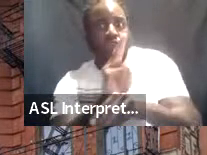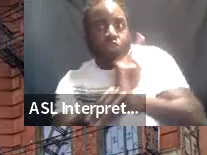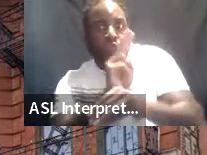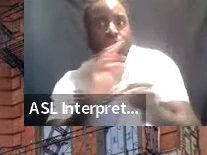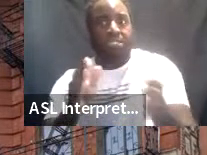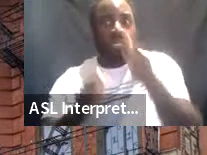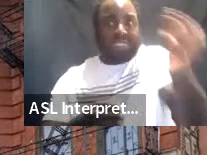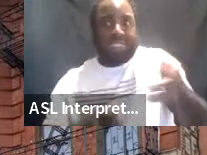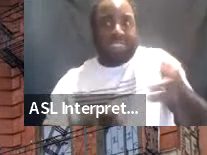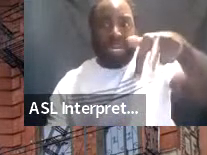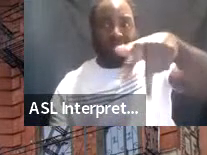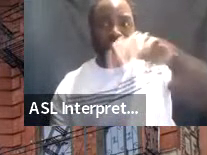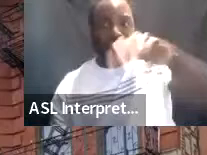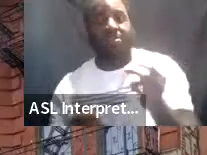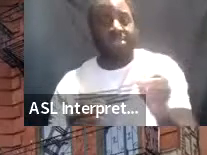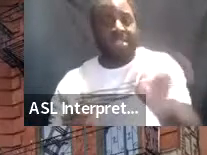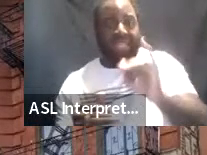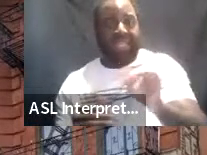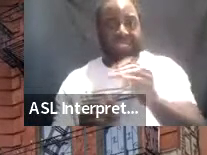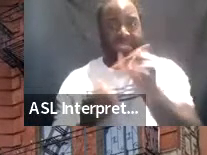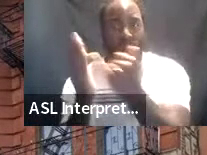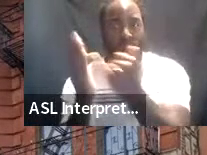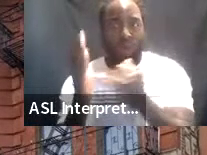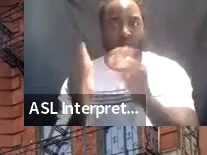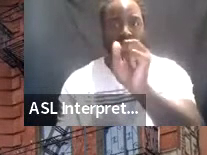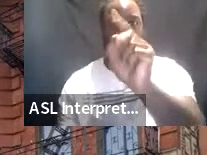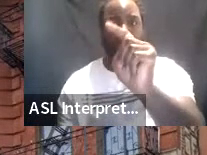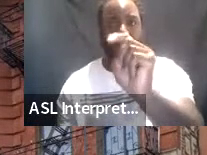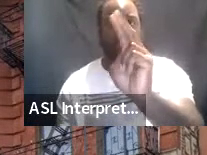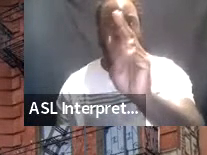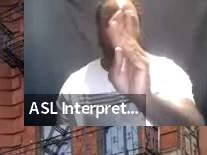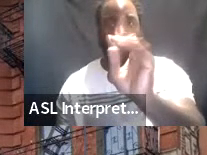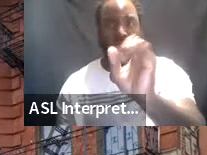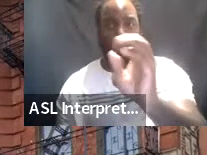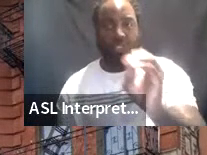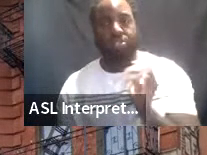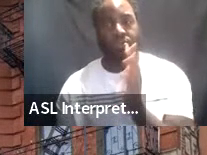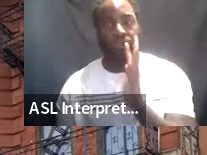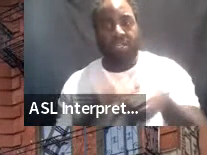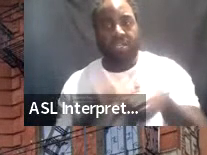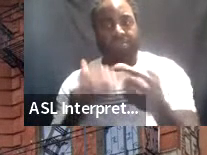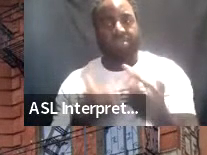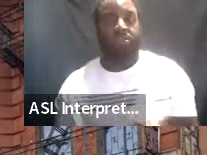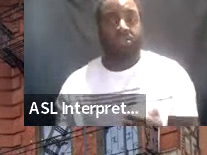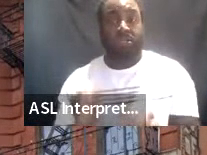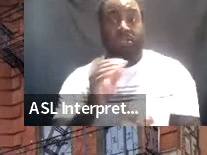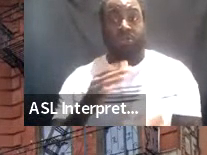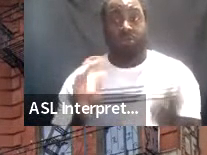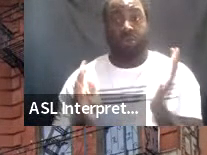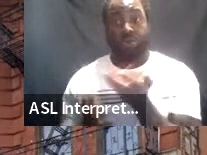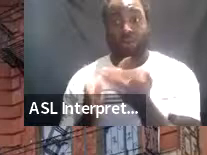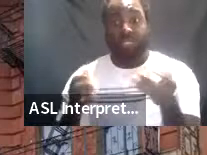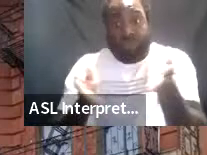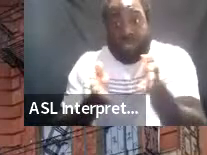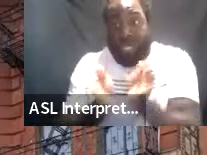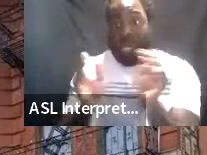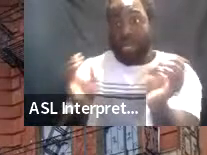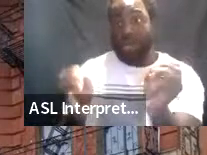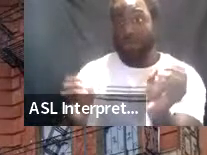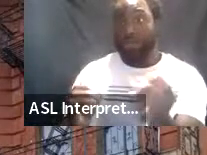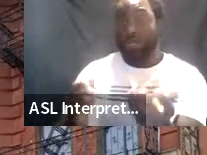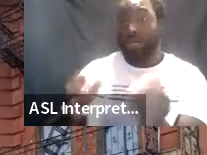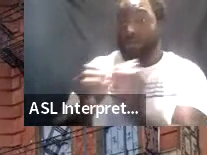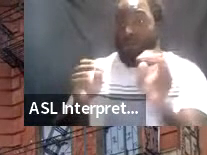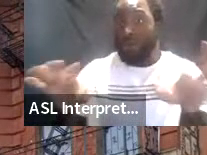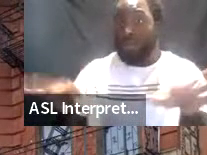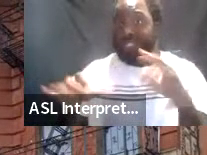art studio that I gave earlier. As part of this zoning initiative, we want to be more permissive with activities that are constrained by zoning